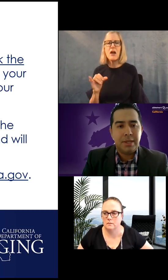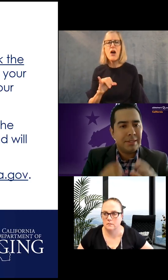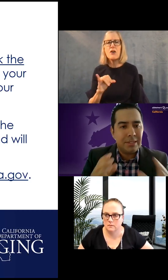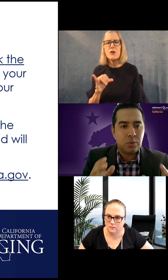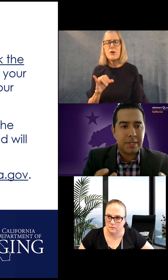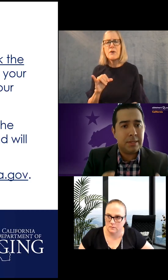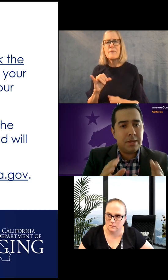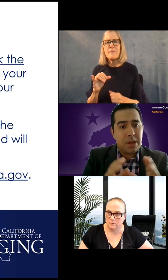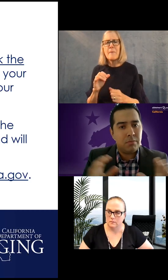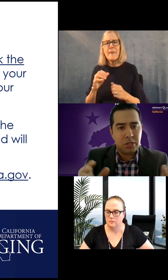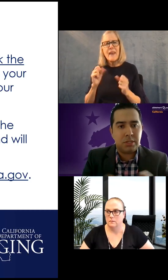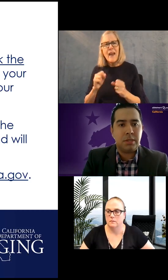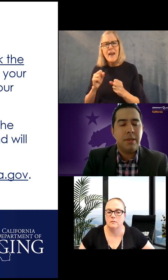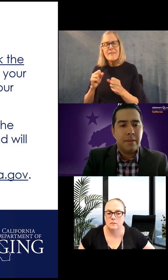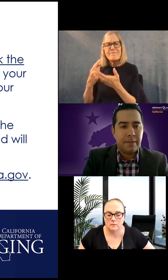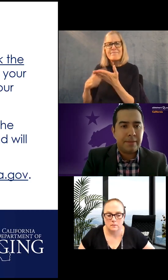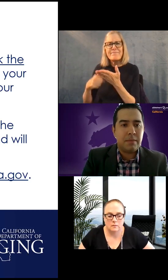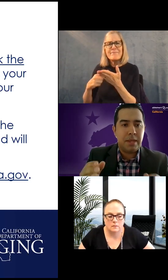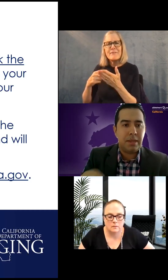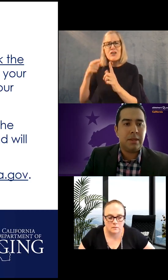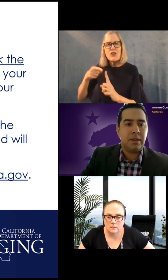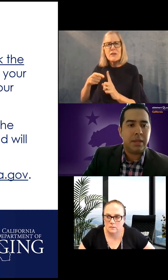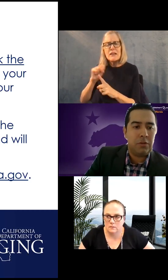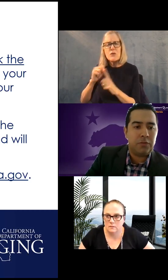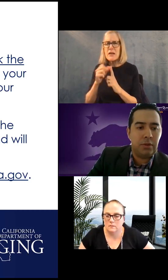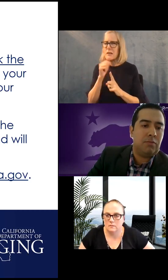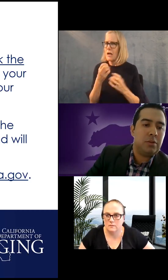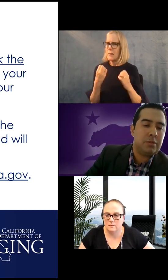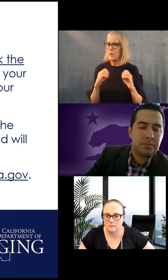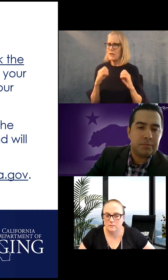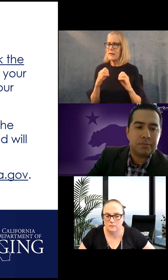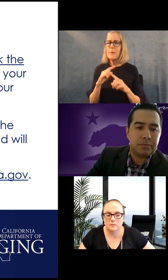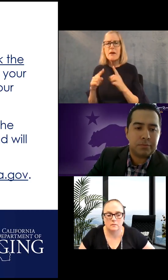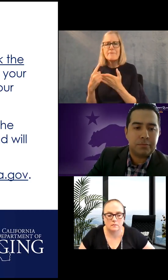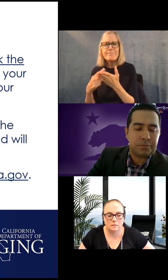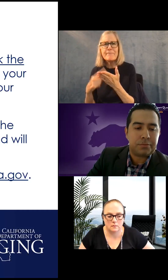certain situation, non-emergency, that they may need in caring for their loved one.